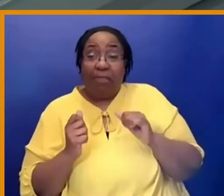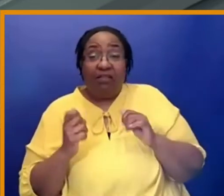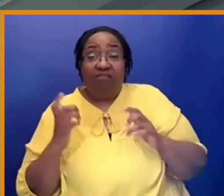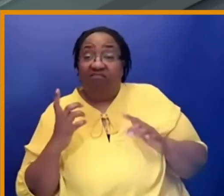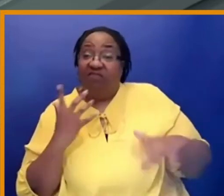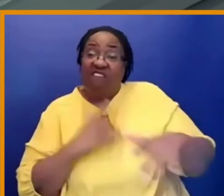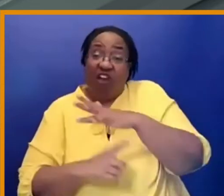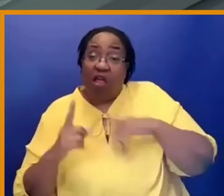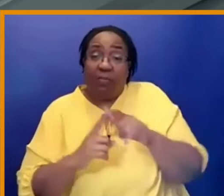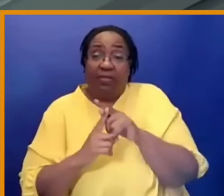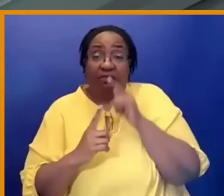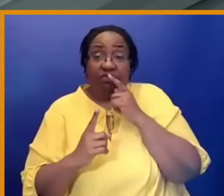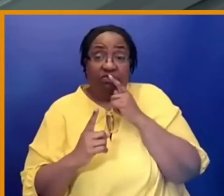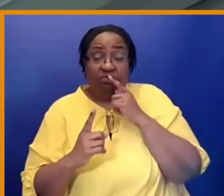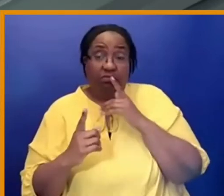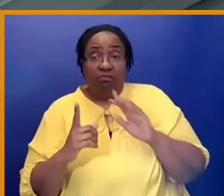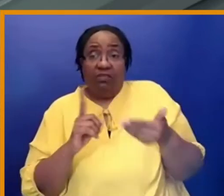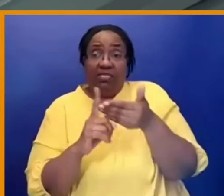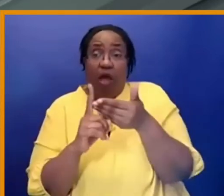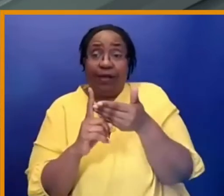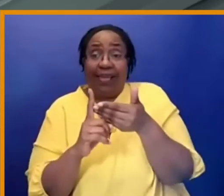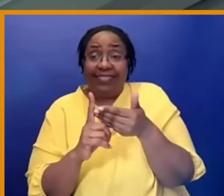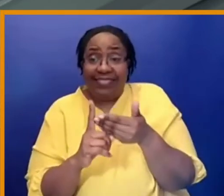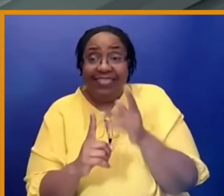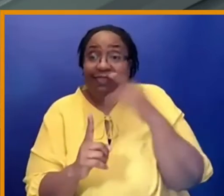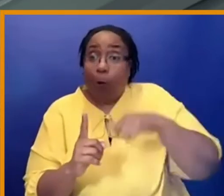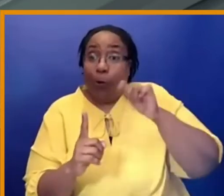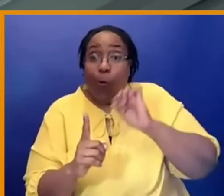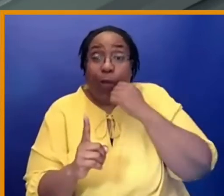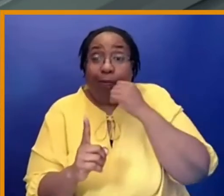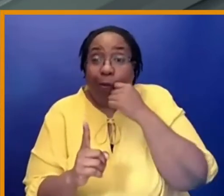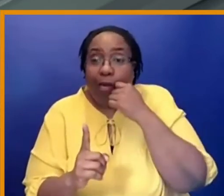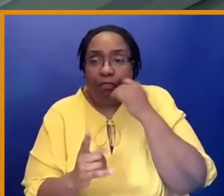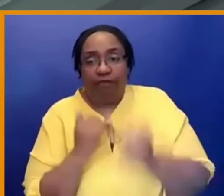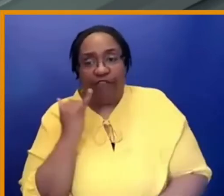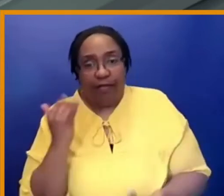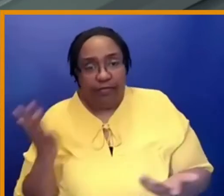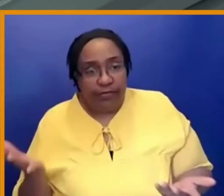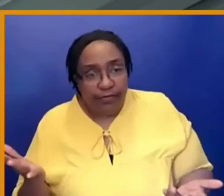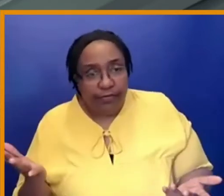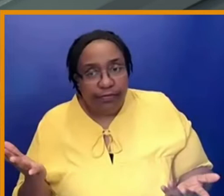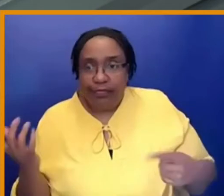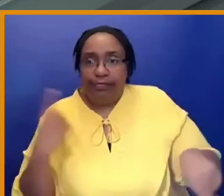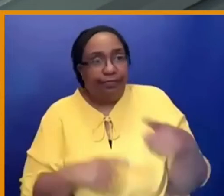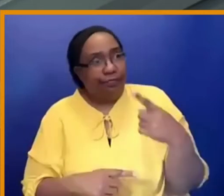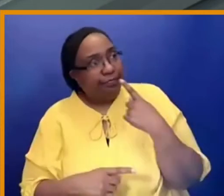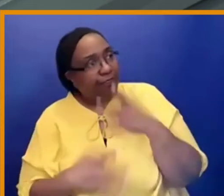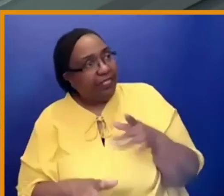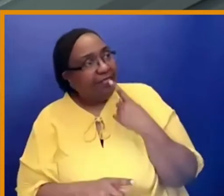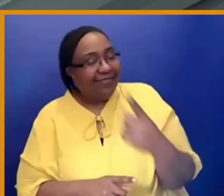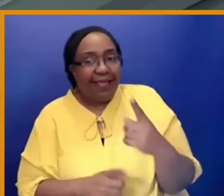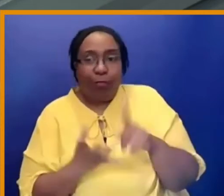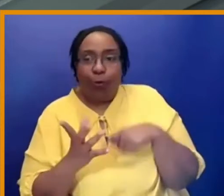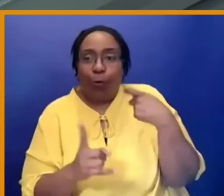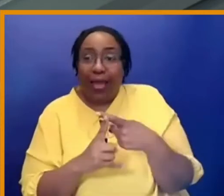nature, and the world spectacularly failed. And as Kate and Pippa and Keith have said, the UK has spectacularly failed with